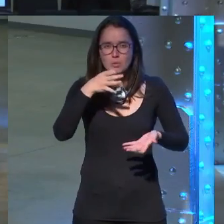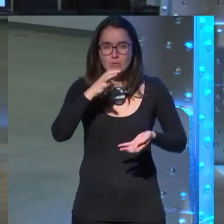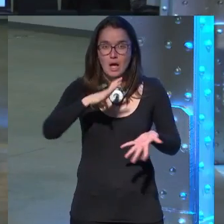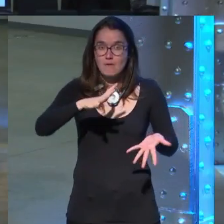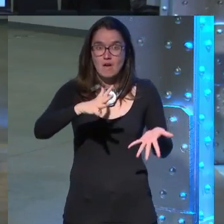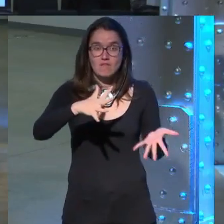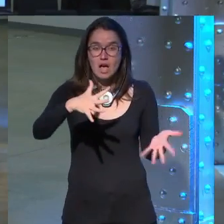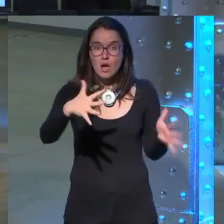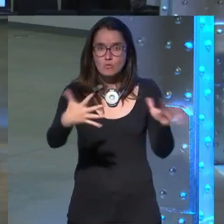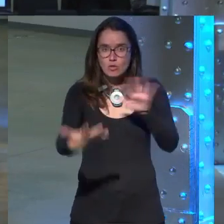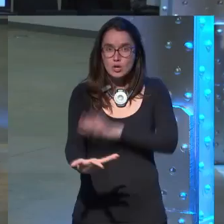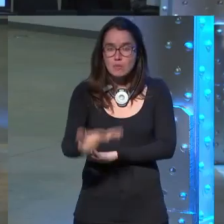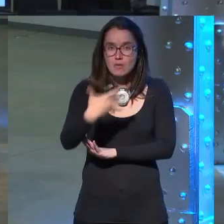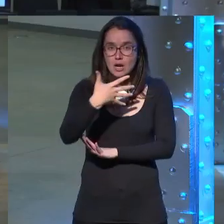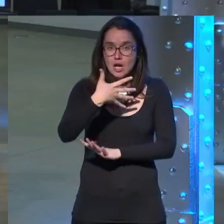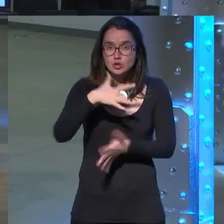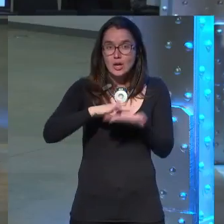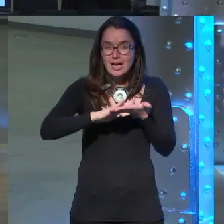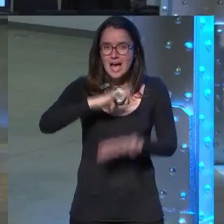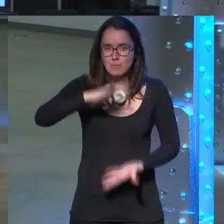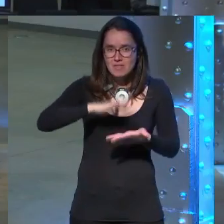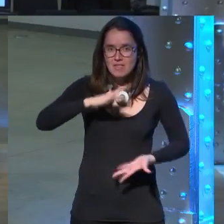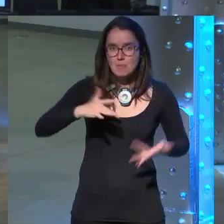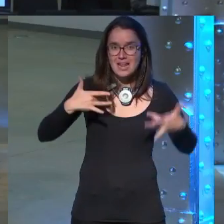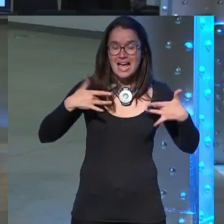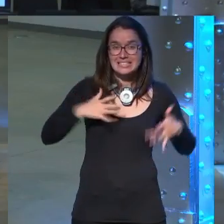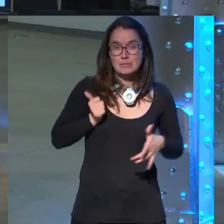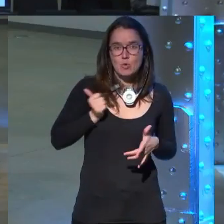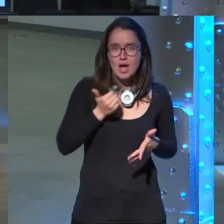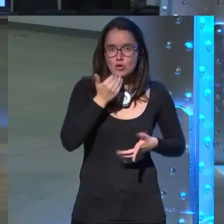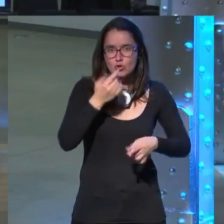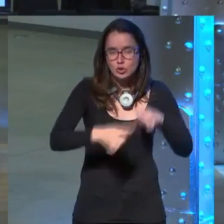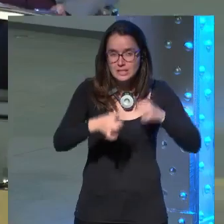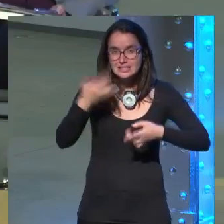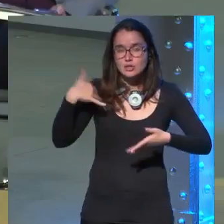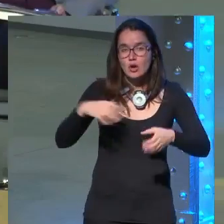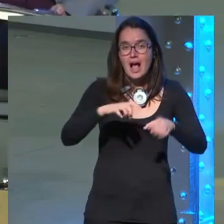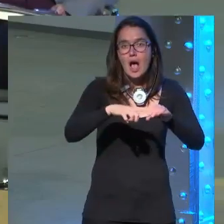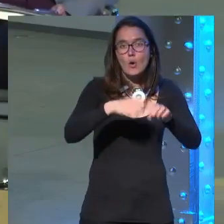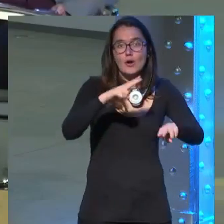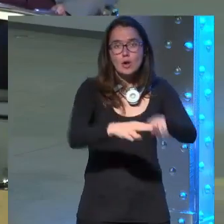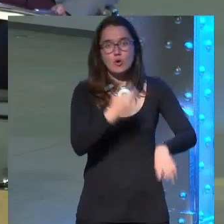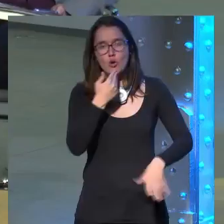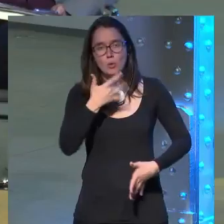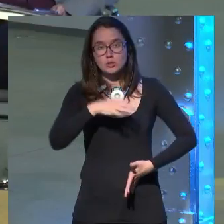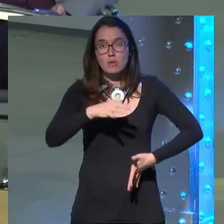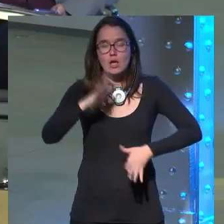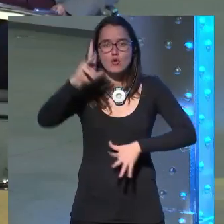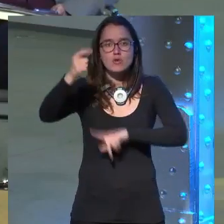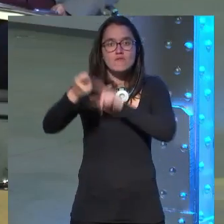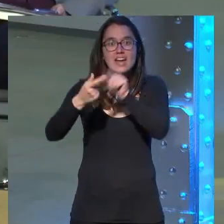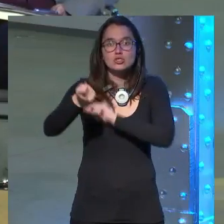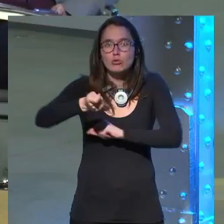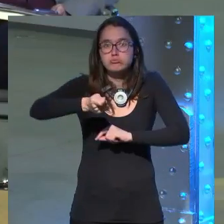to simulate. We can already simulate black holes on this thing, so why can't we simulate a universe? And then, there's only one